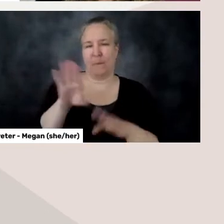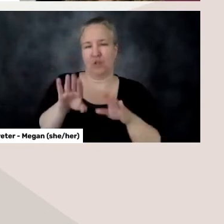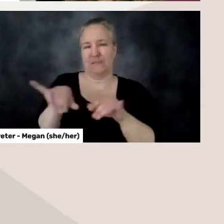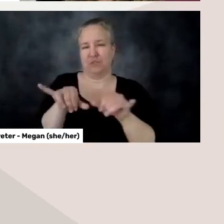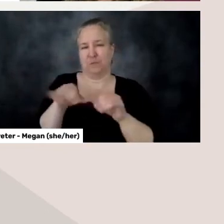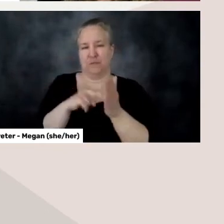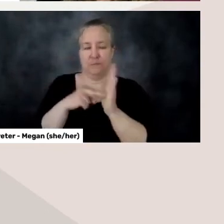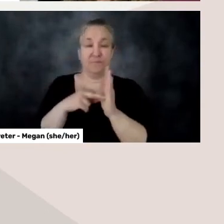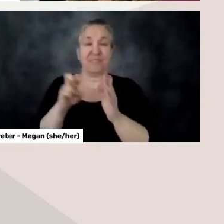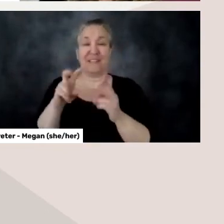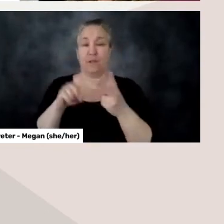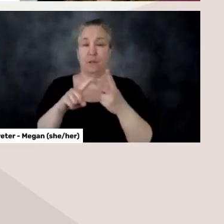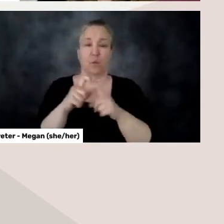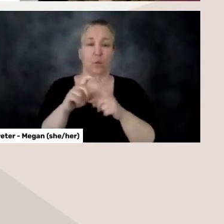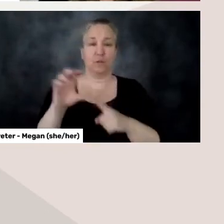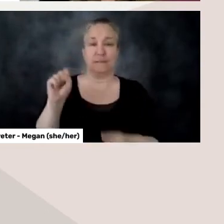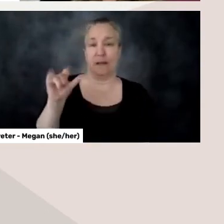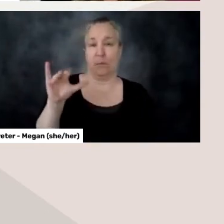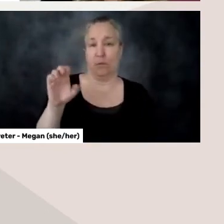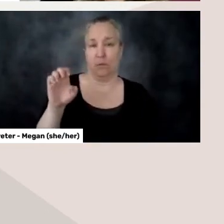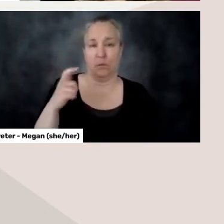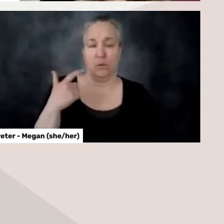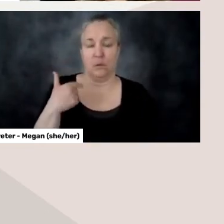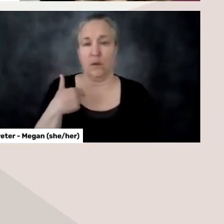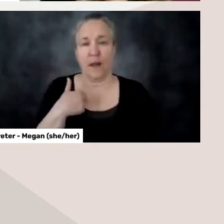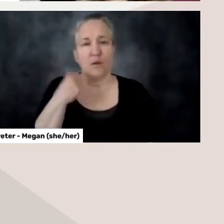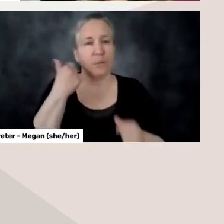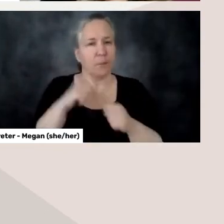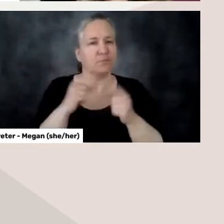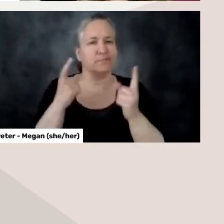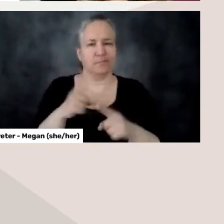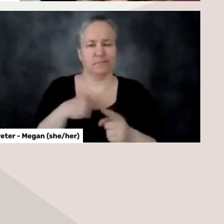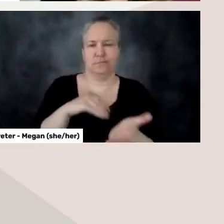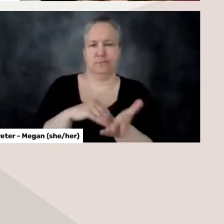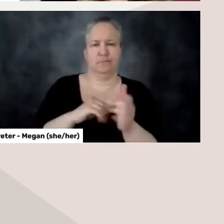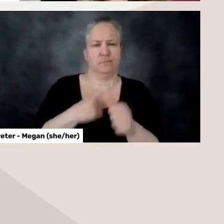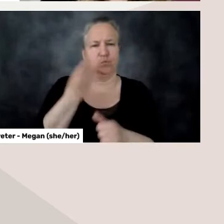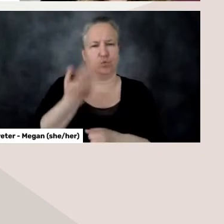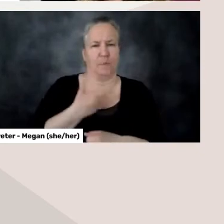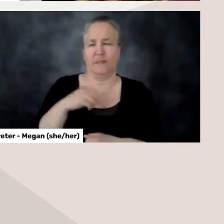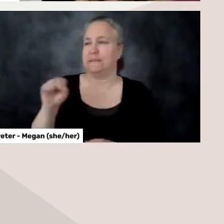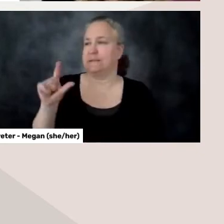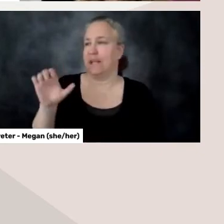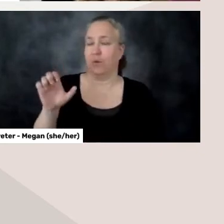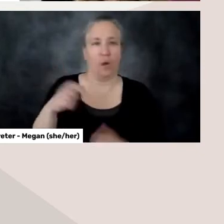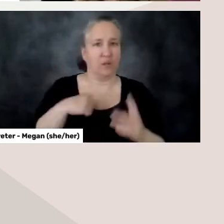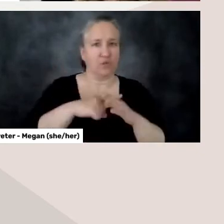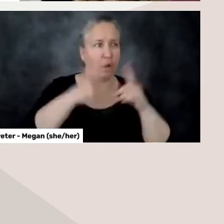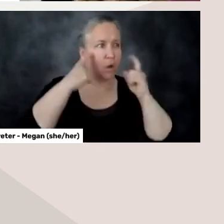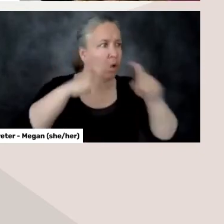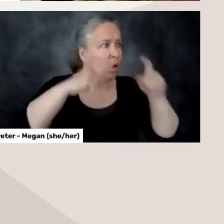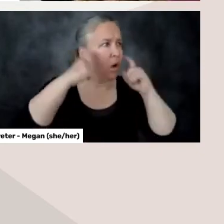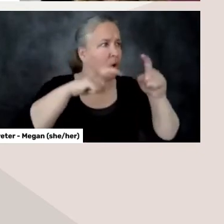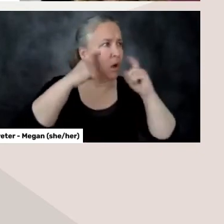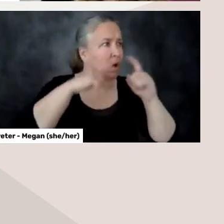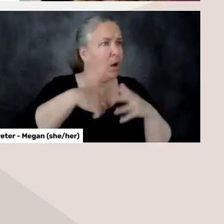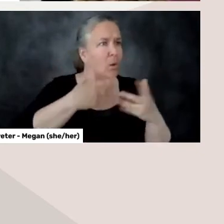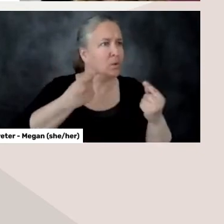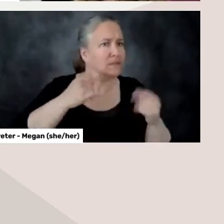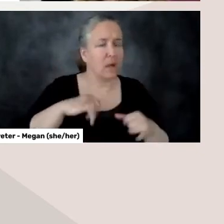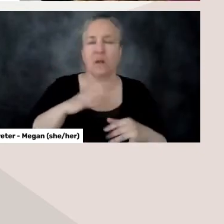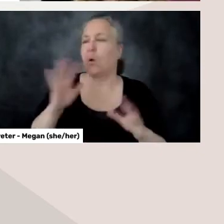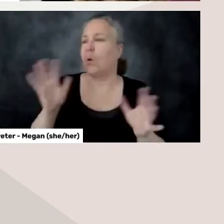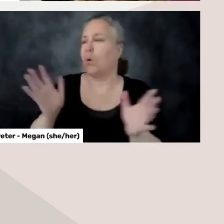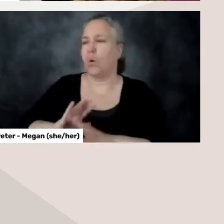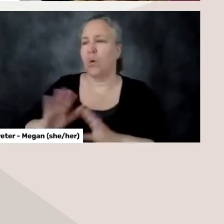word stable, I remember when my doctor first told me I was stable, I started crying because I didn't know what it was. And she was like,